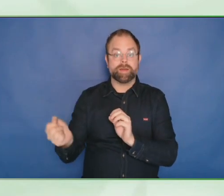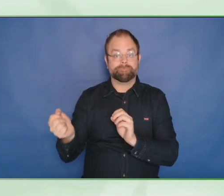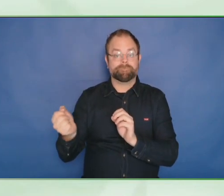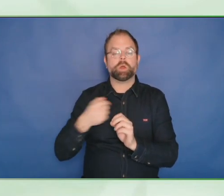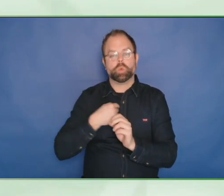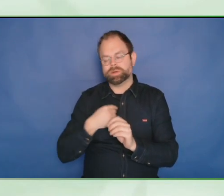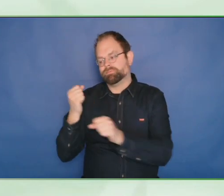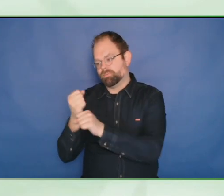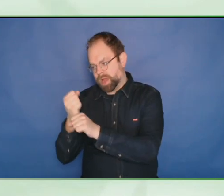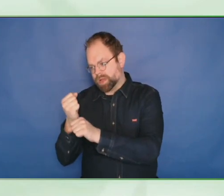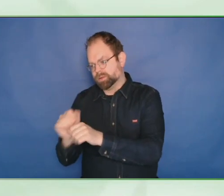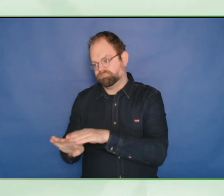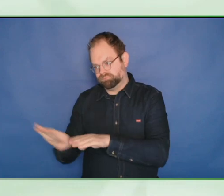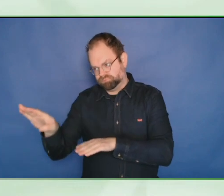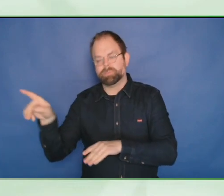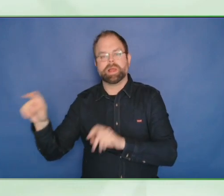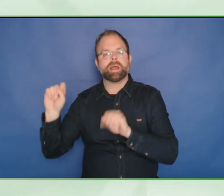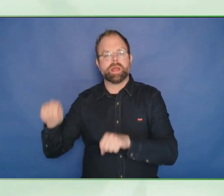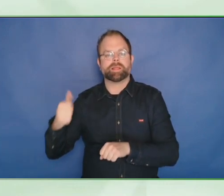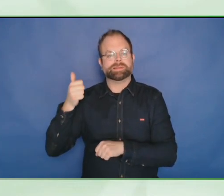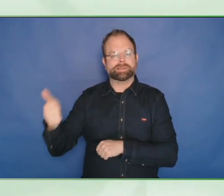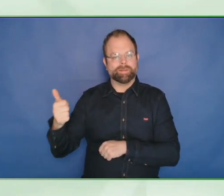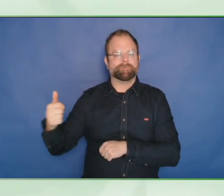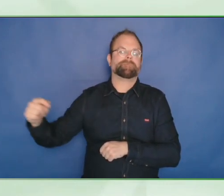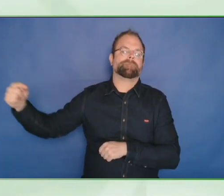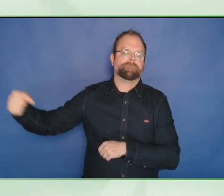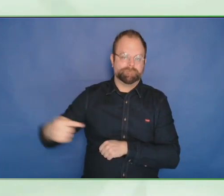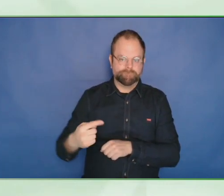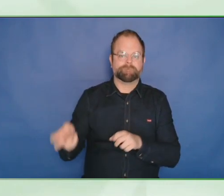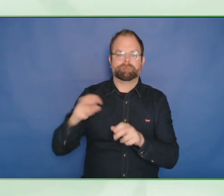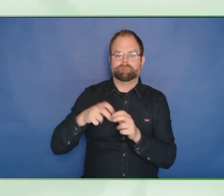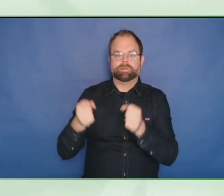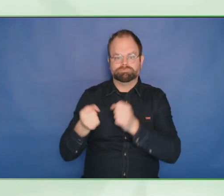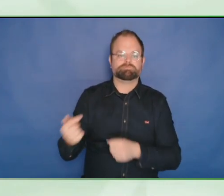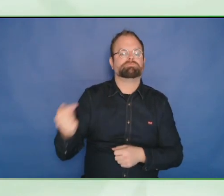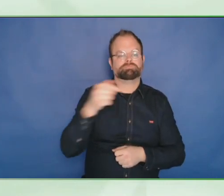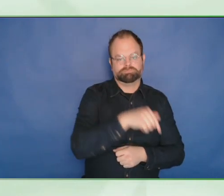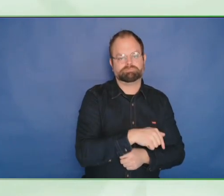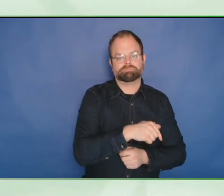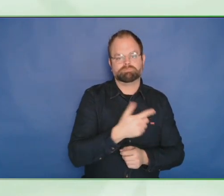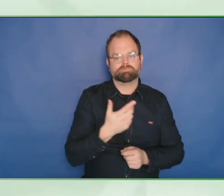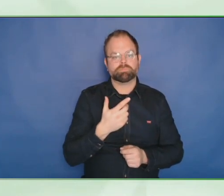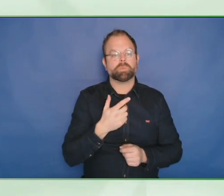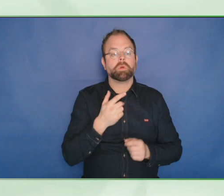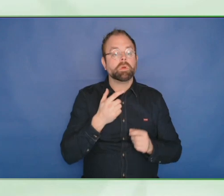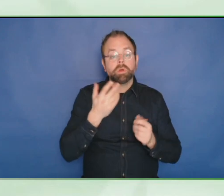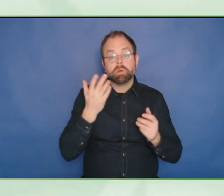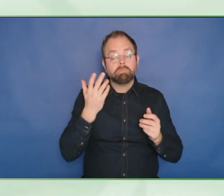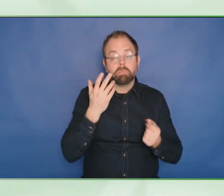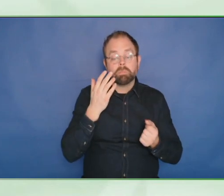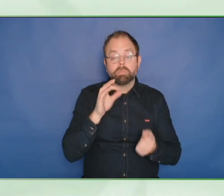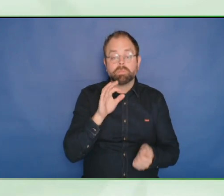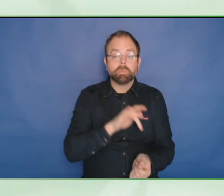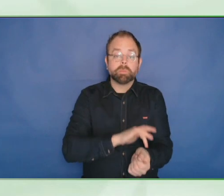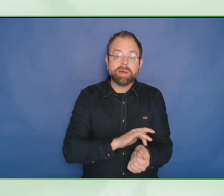to periodically go to doctors to keep their health in check, because that's something very important for us. That's also,